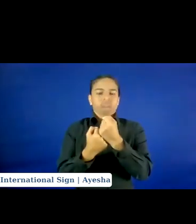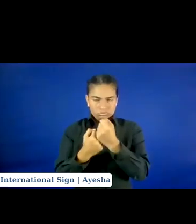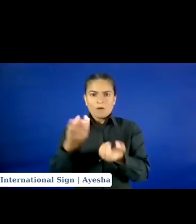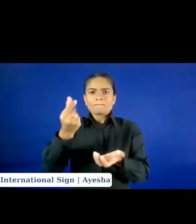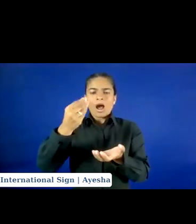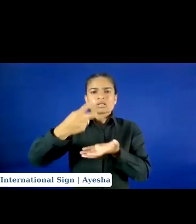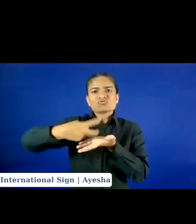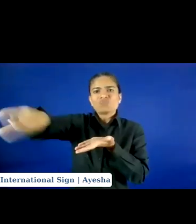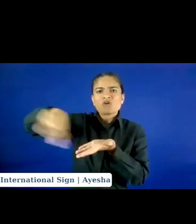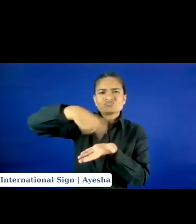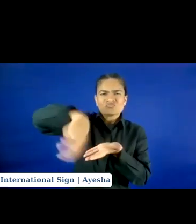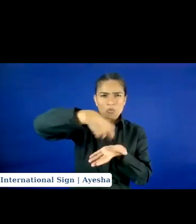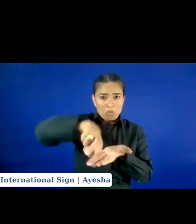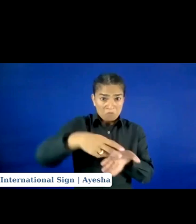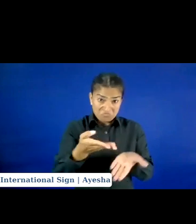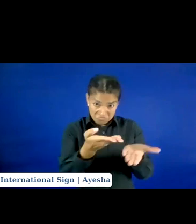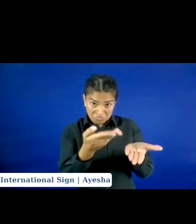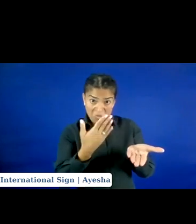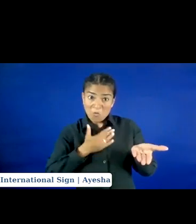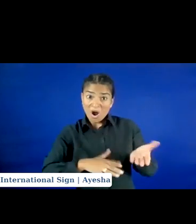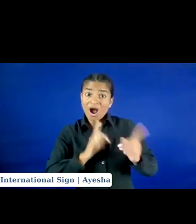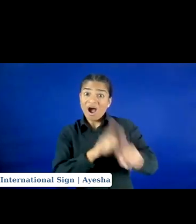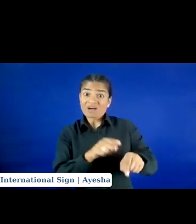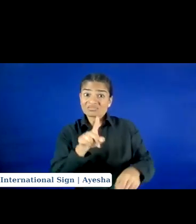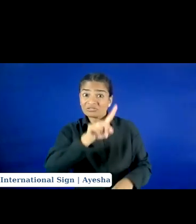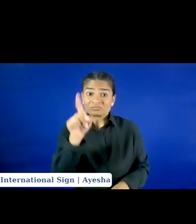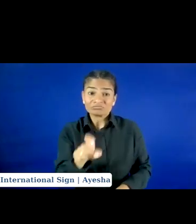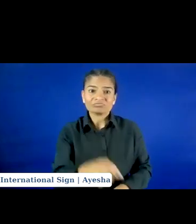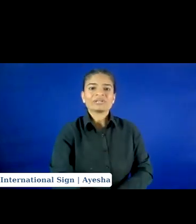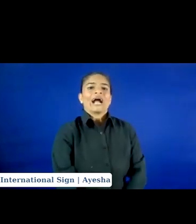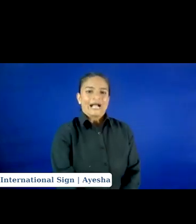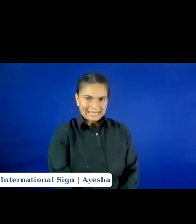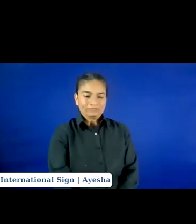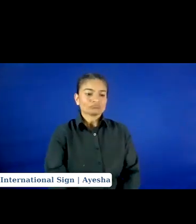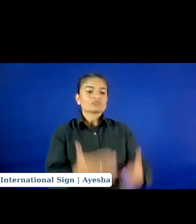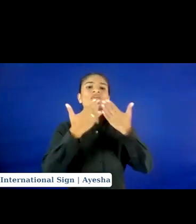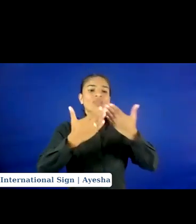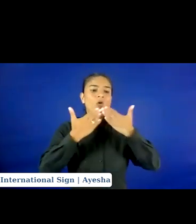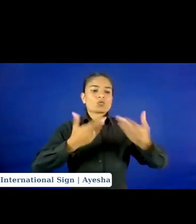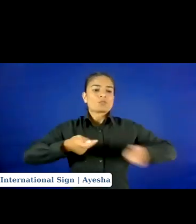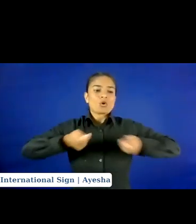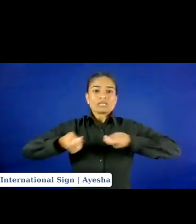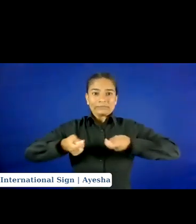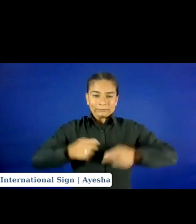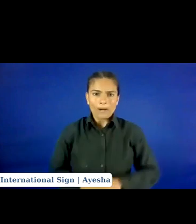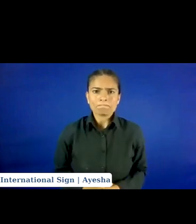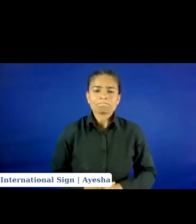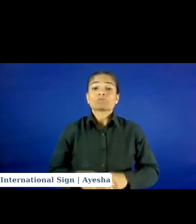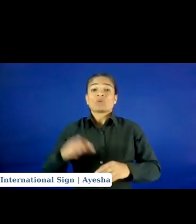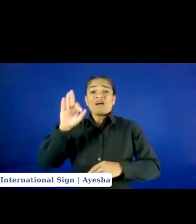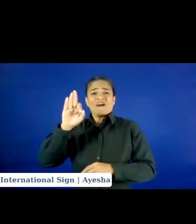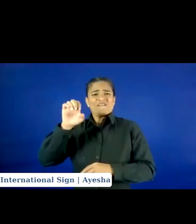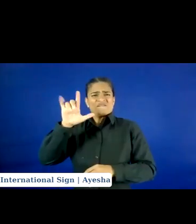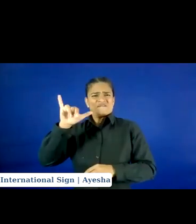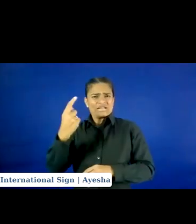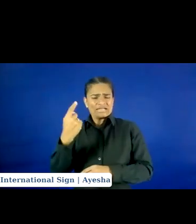you. Thank you, our moderator, Felix. Indeed, I think that's the goal, to look